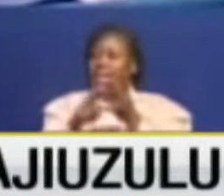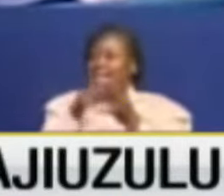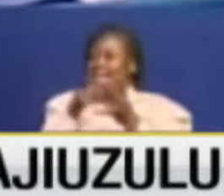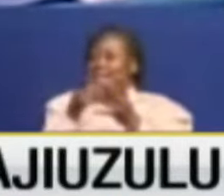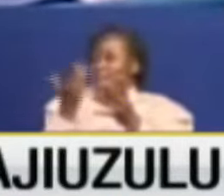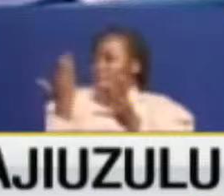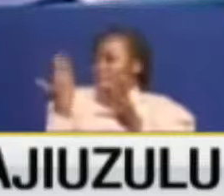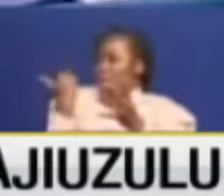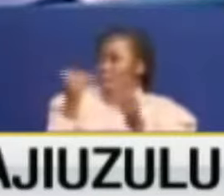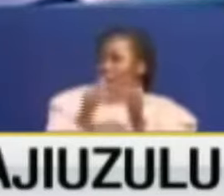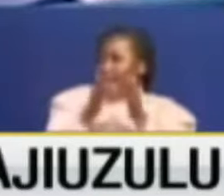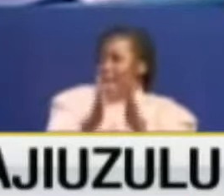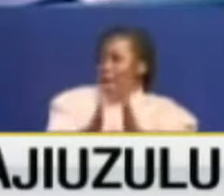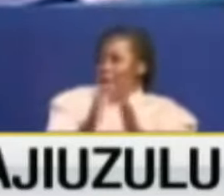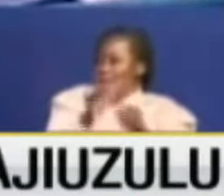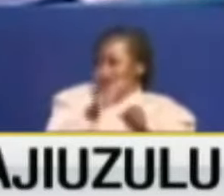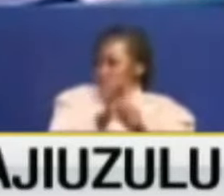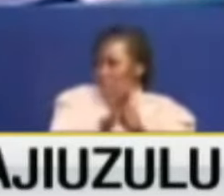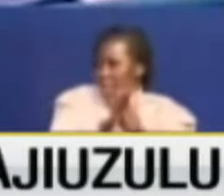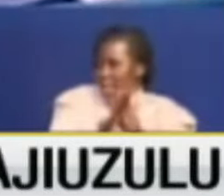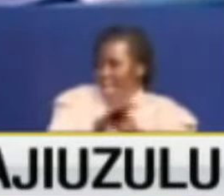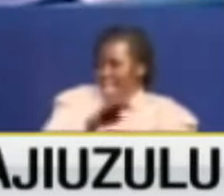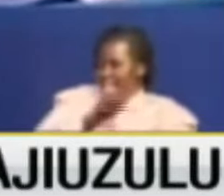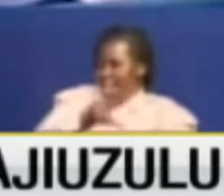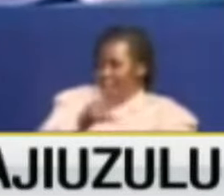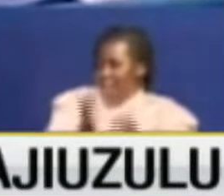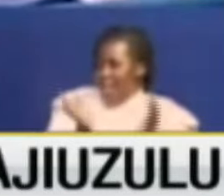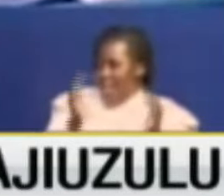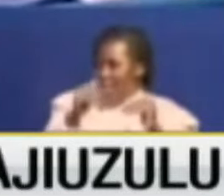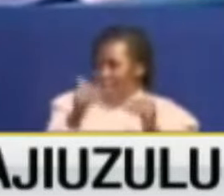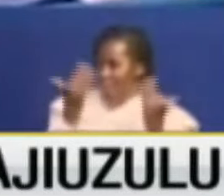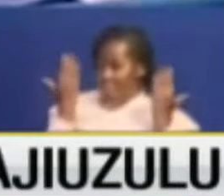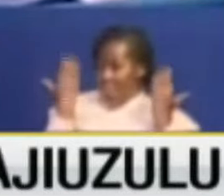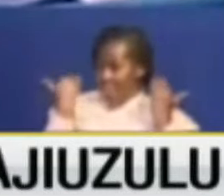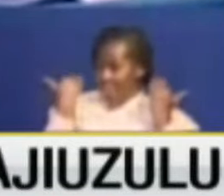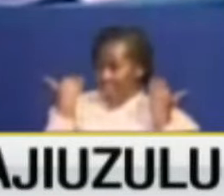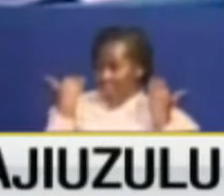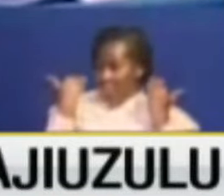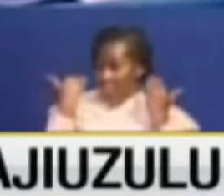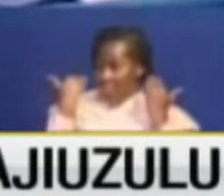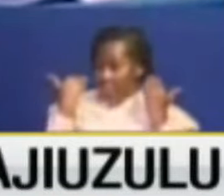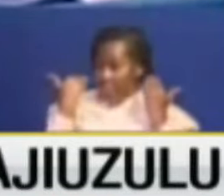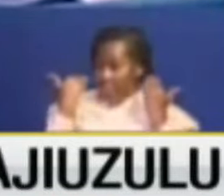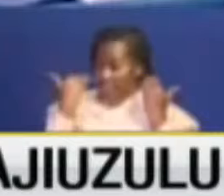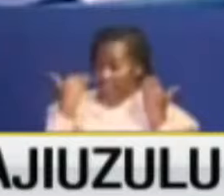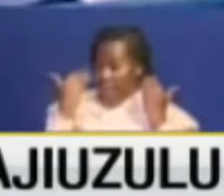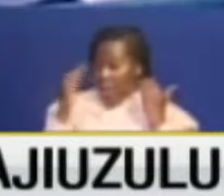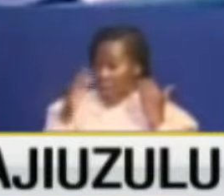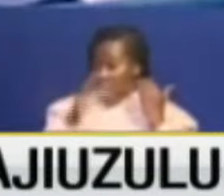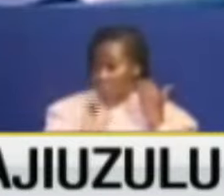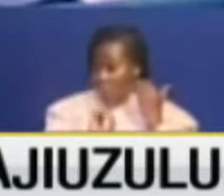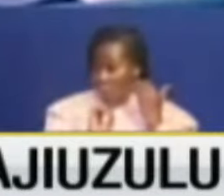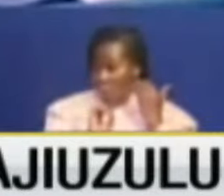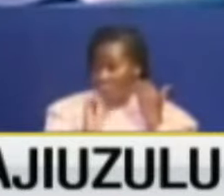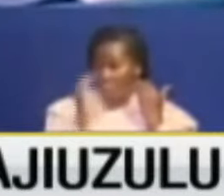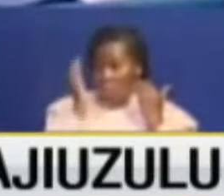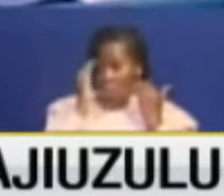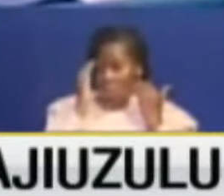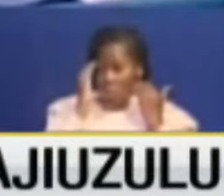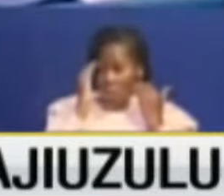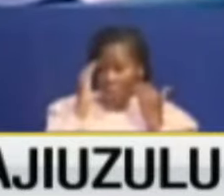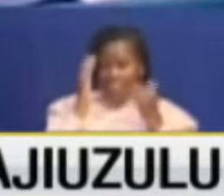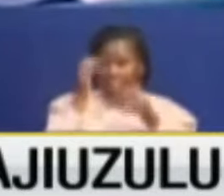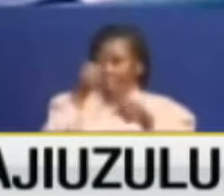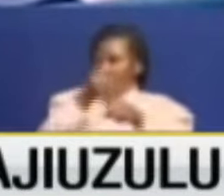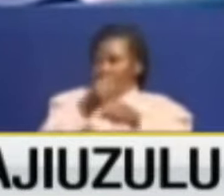former leader of majority in the County Assembly of Meru, therefore exposed to the